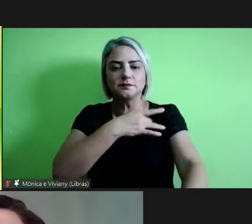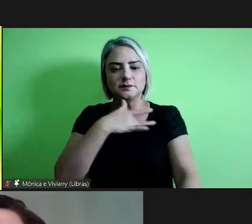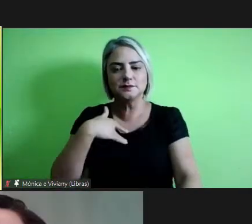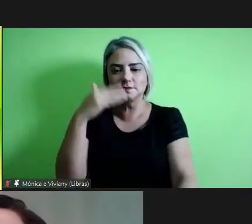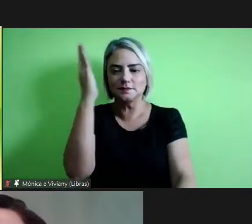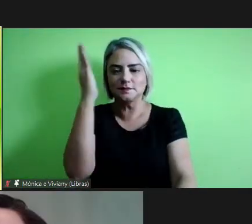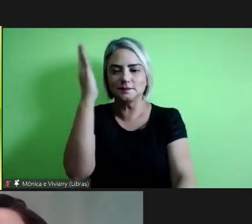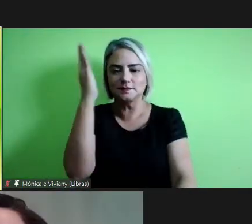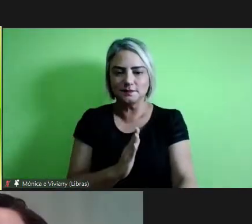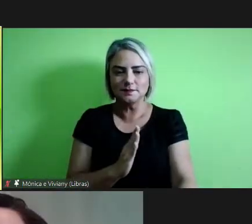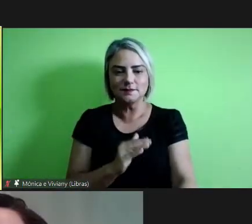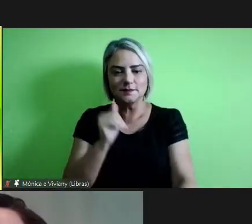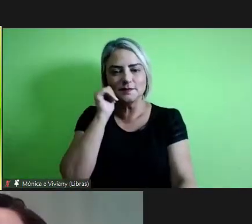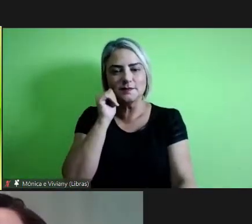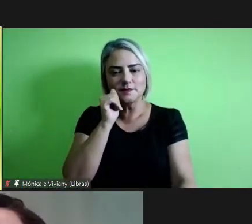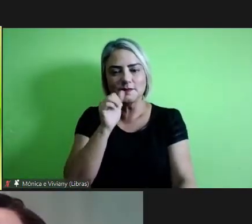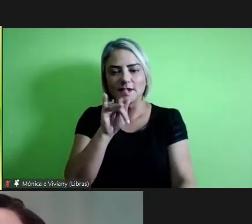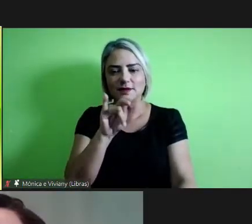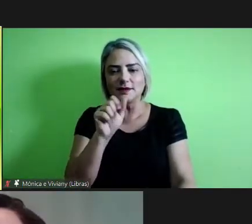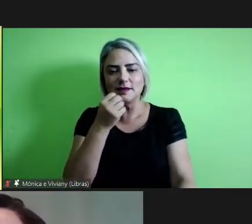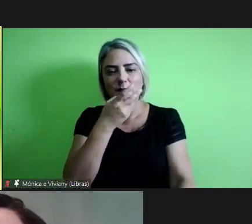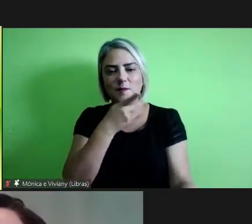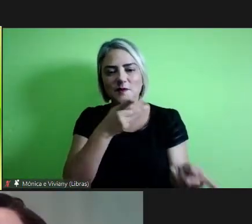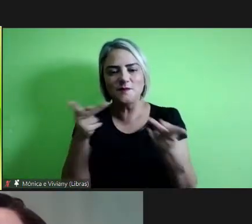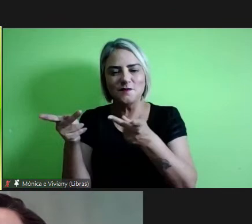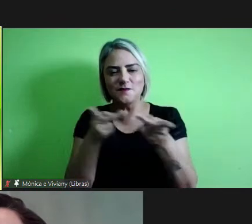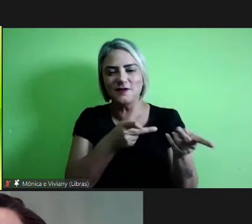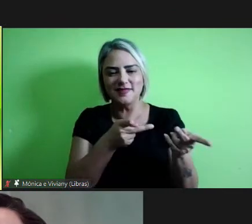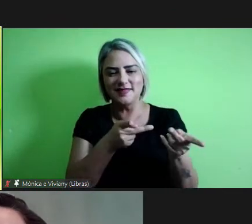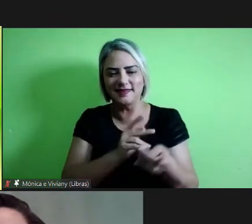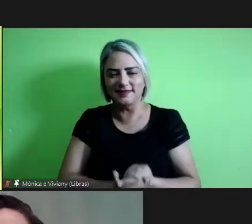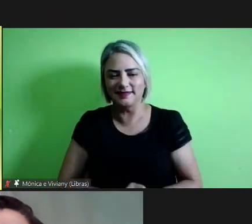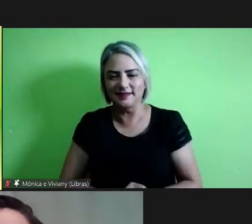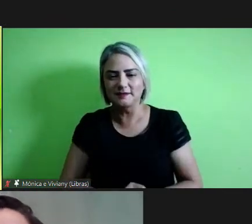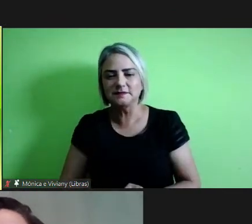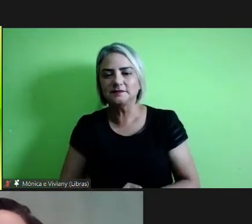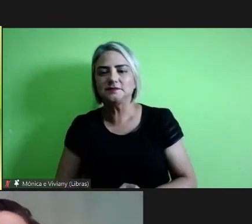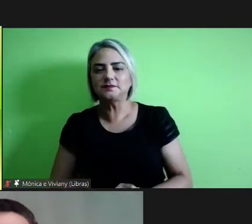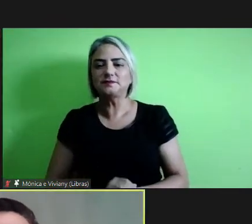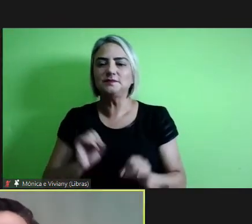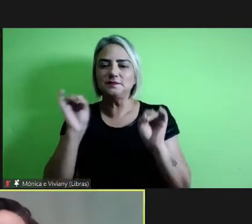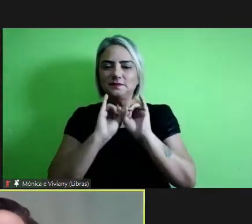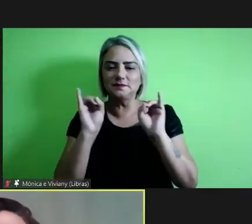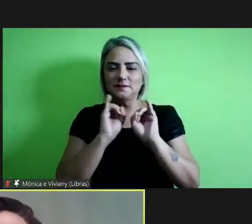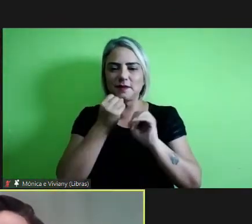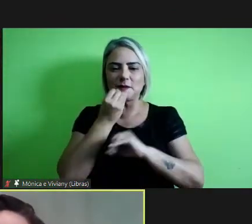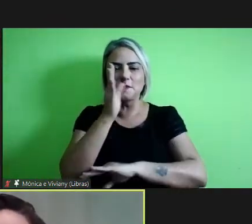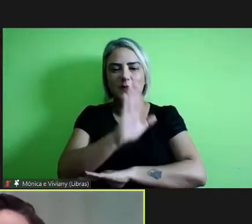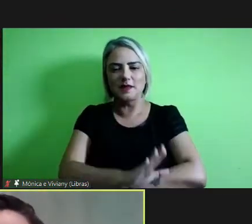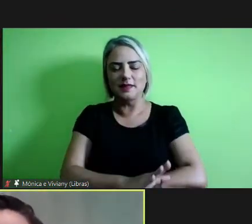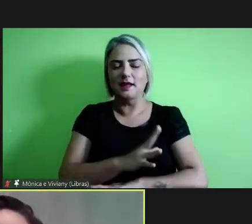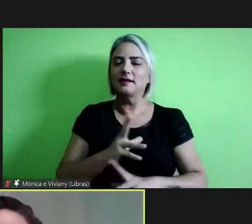the Ministry of Healthcare and Nutrition. Dr. Gisele, welcome.